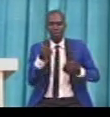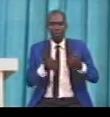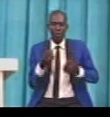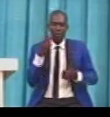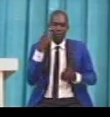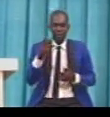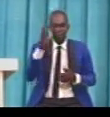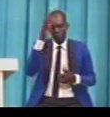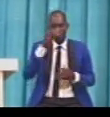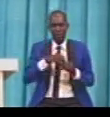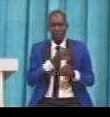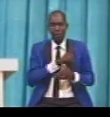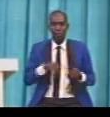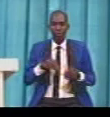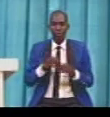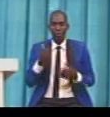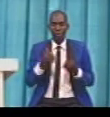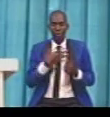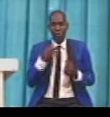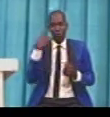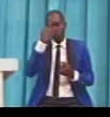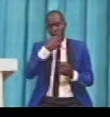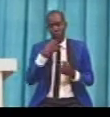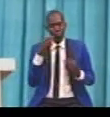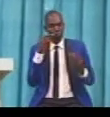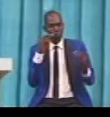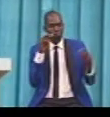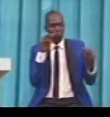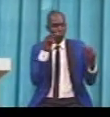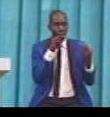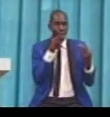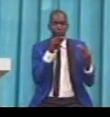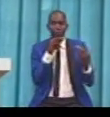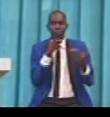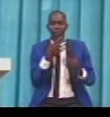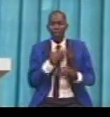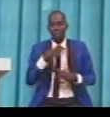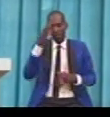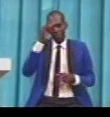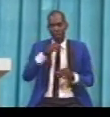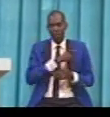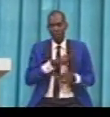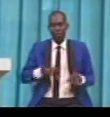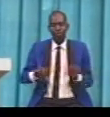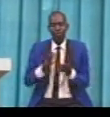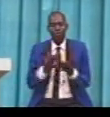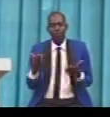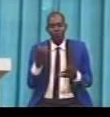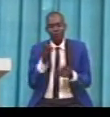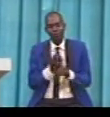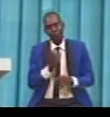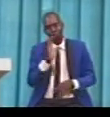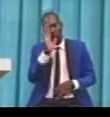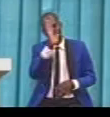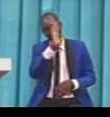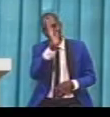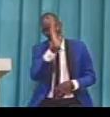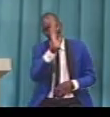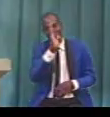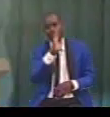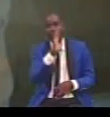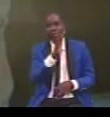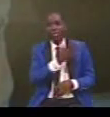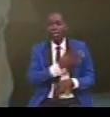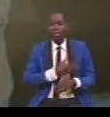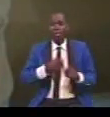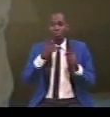back of the car, and their eyes met. And then our Father in the Lord did something. He just waved like this.